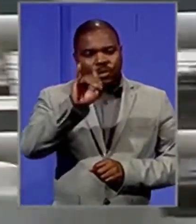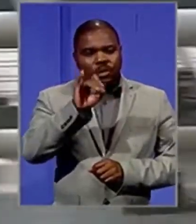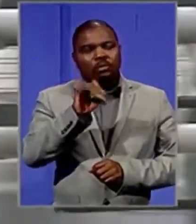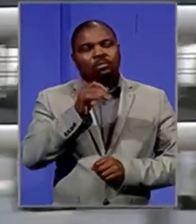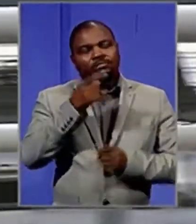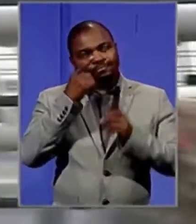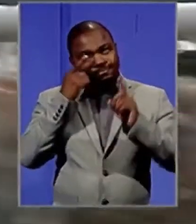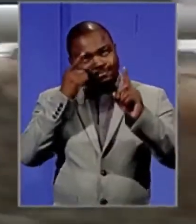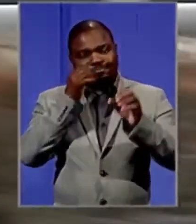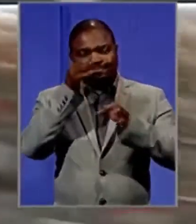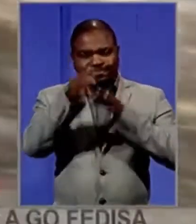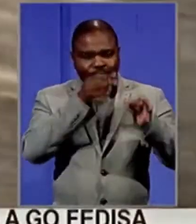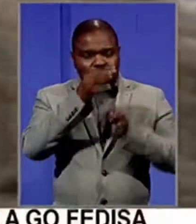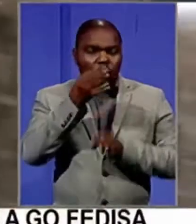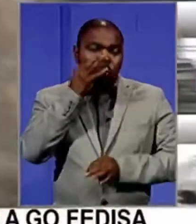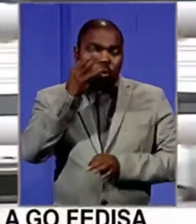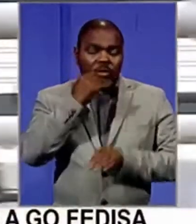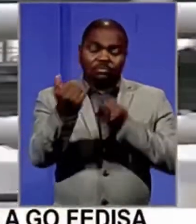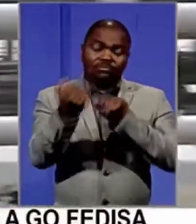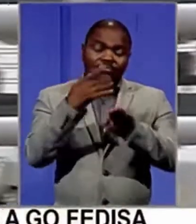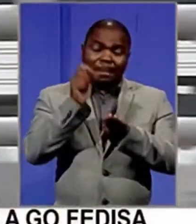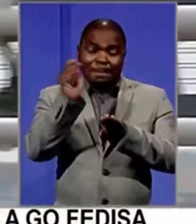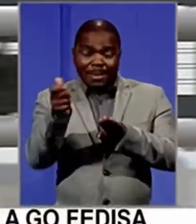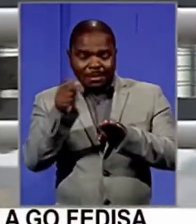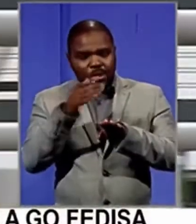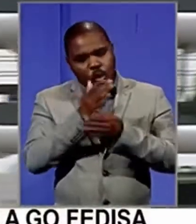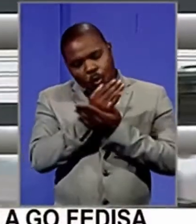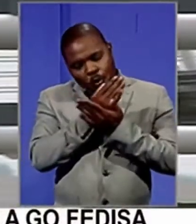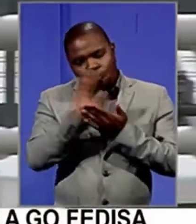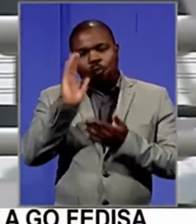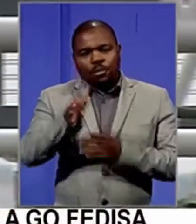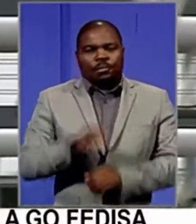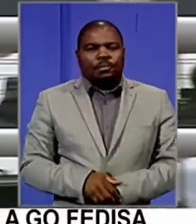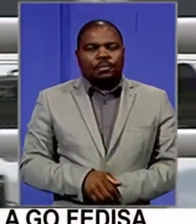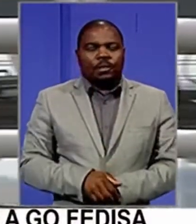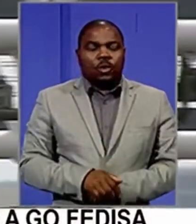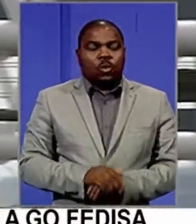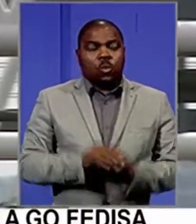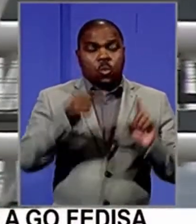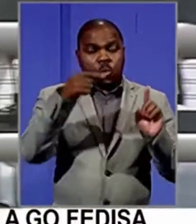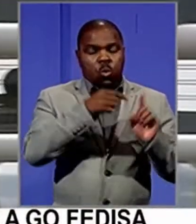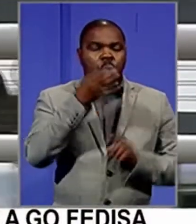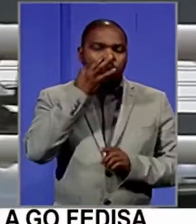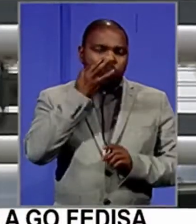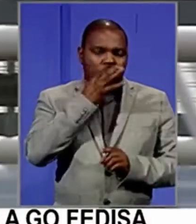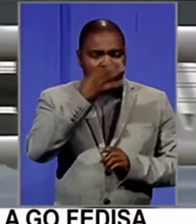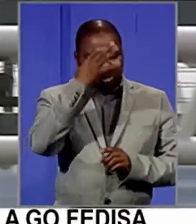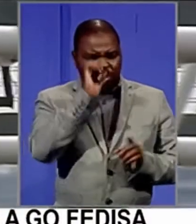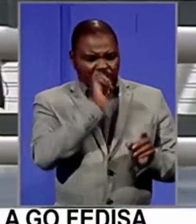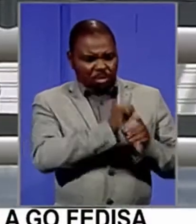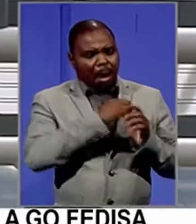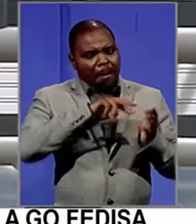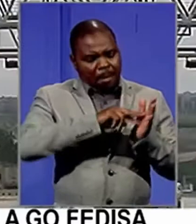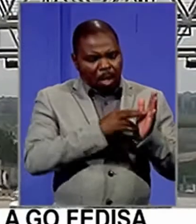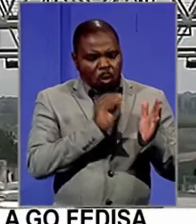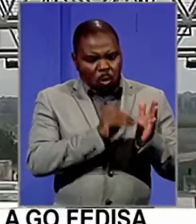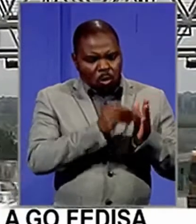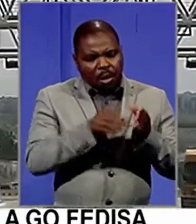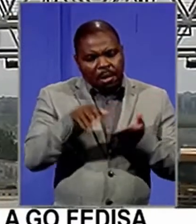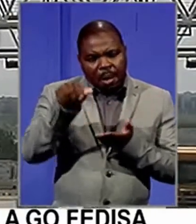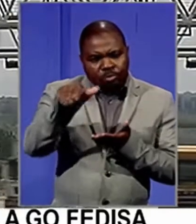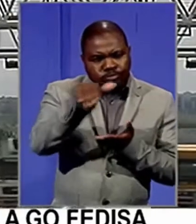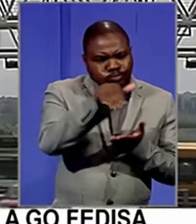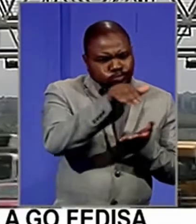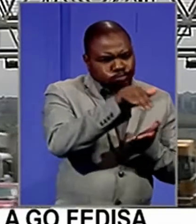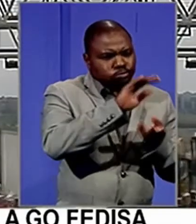a go phimola ditsela kgethiso tsa kwa Gauteng. Lesufi a re puso ya gagwe e na le maano a go bona matlole a go batla madi go